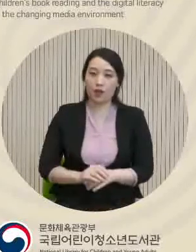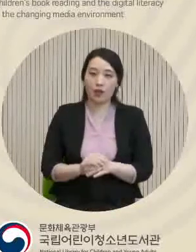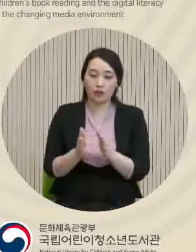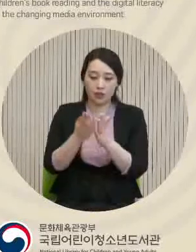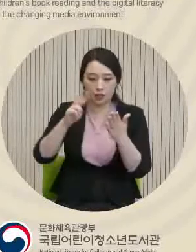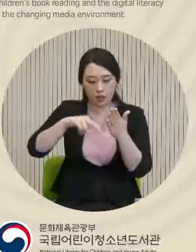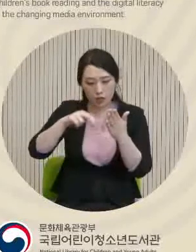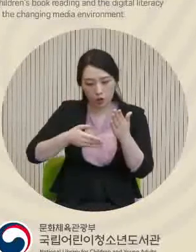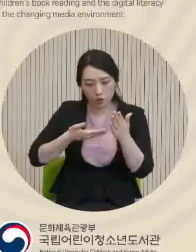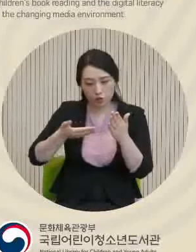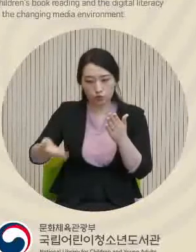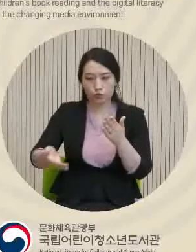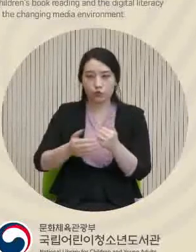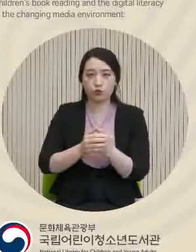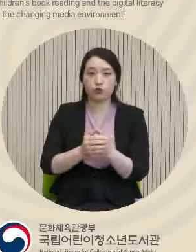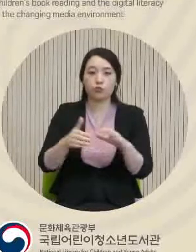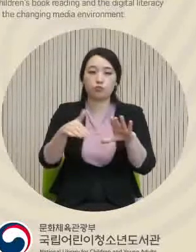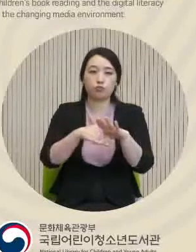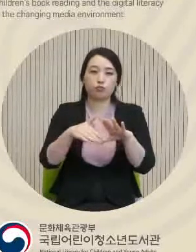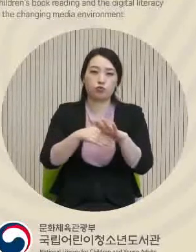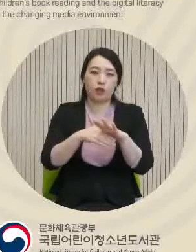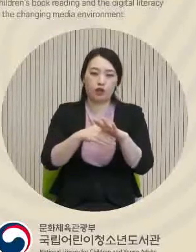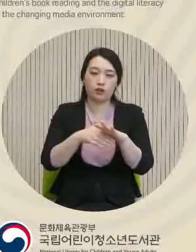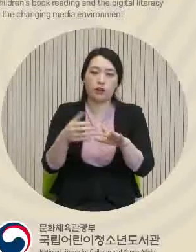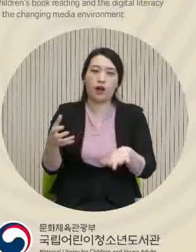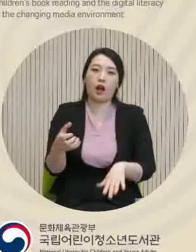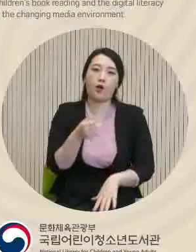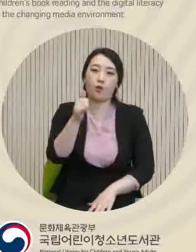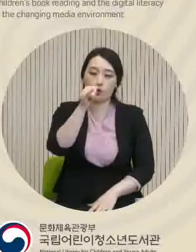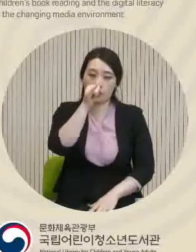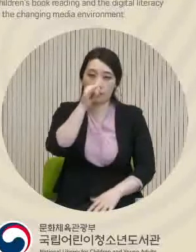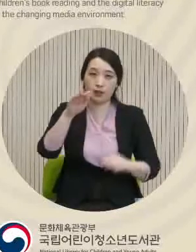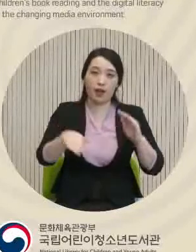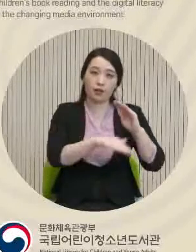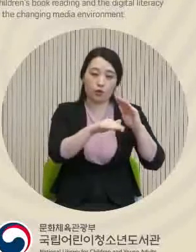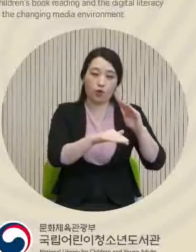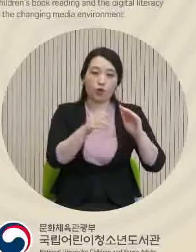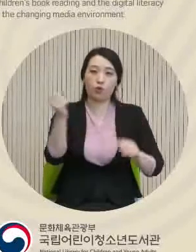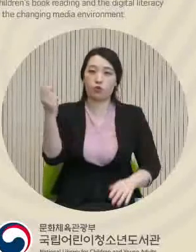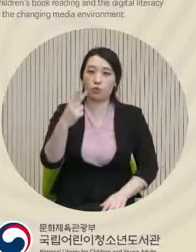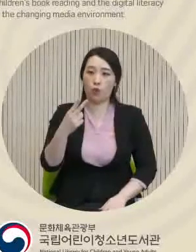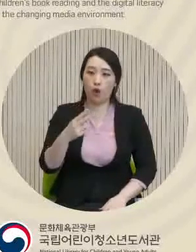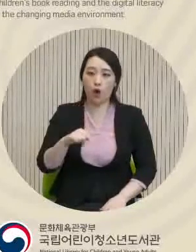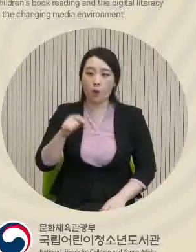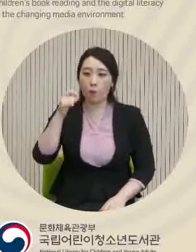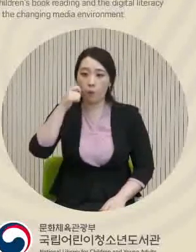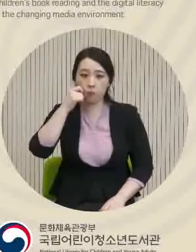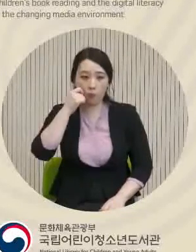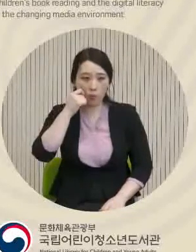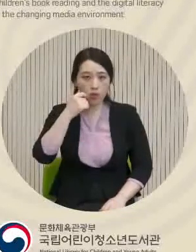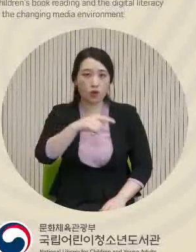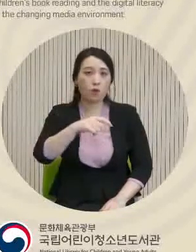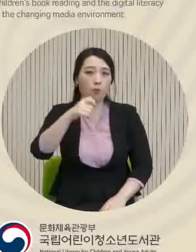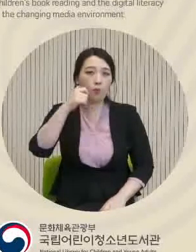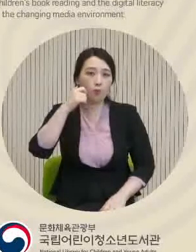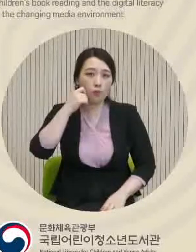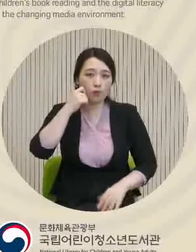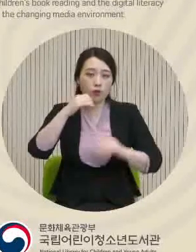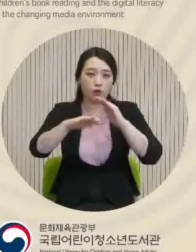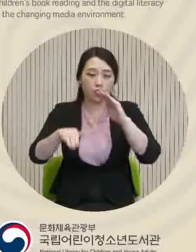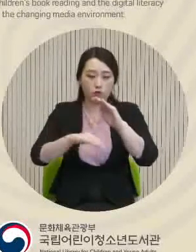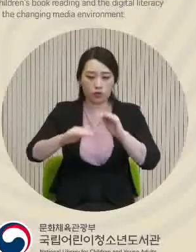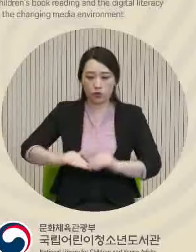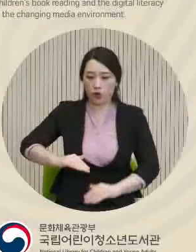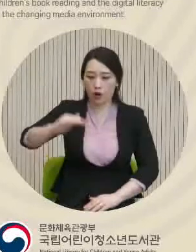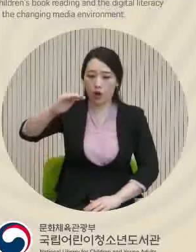However, not many parents are capable of reading books to the children. This is the reason why the gap has